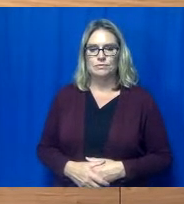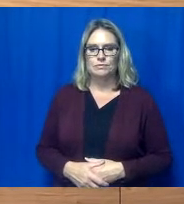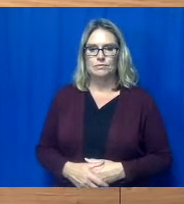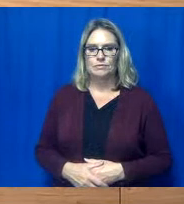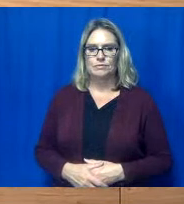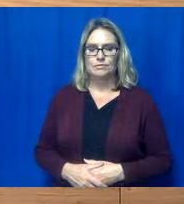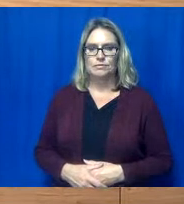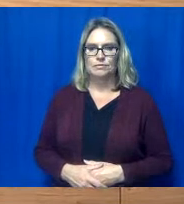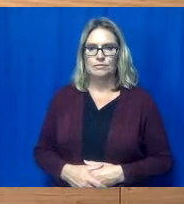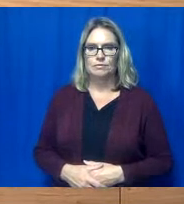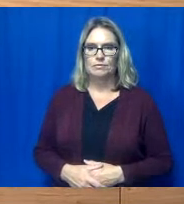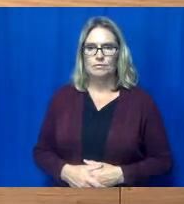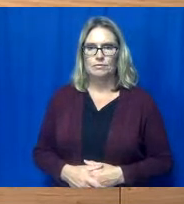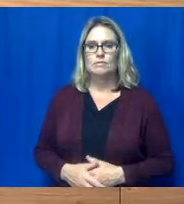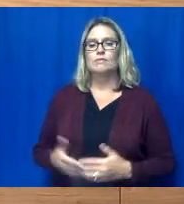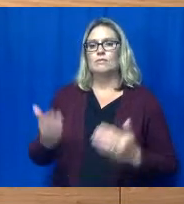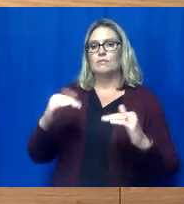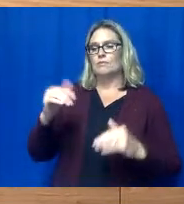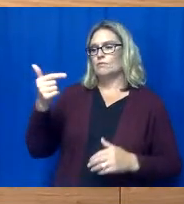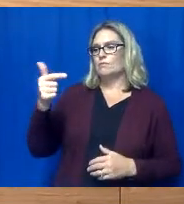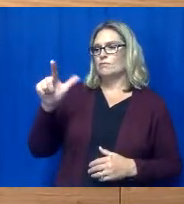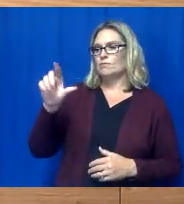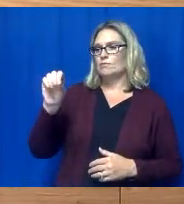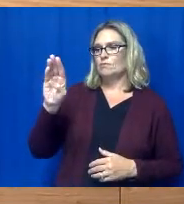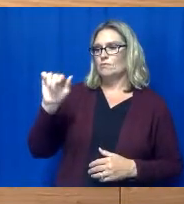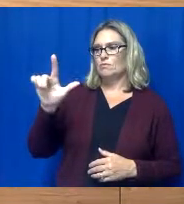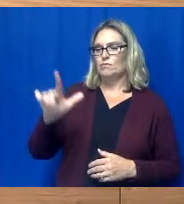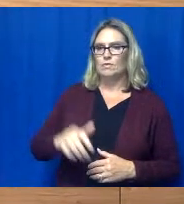Tim Rosell, Global.